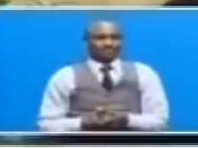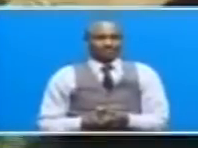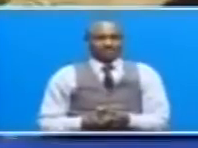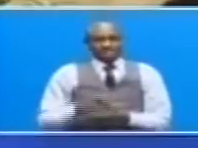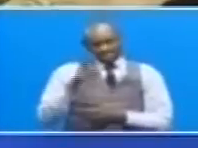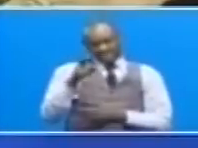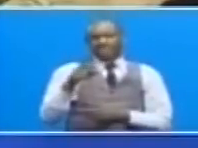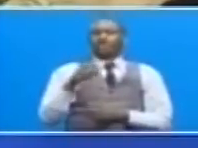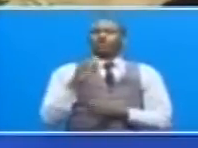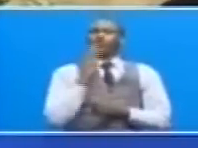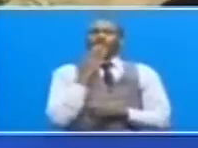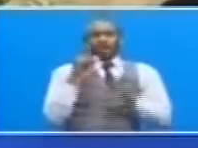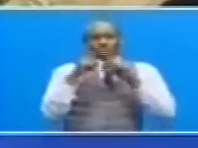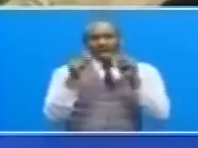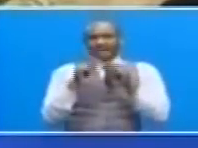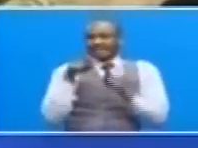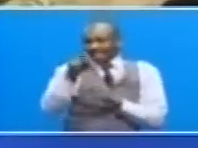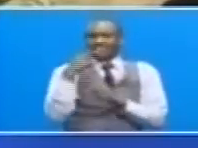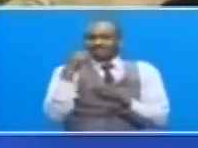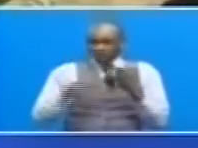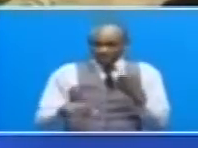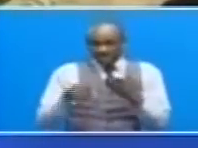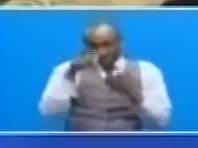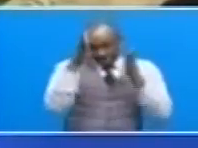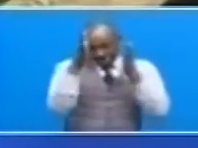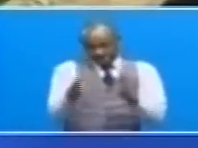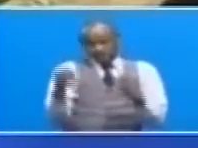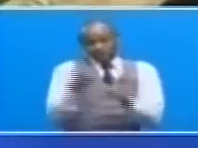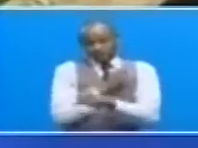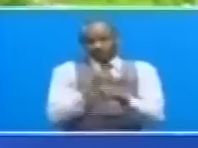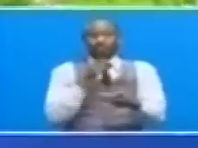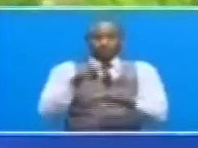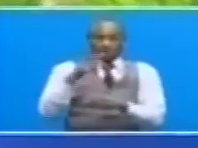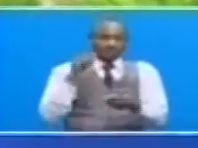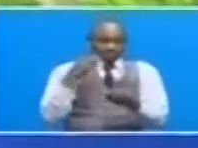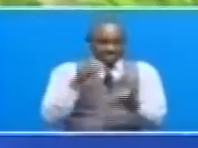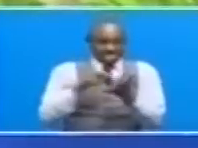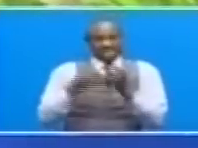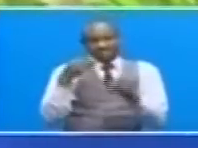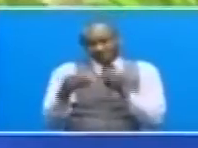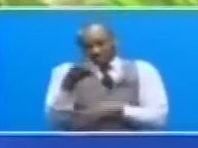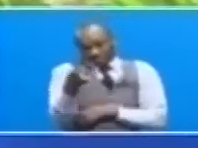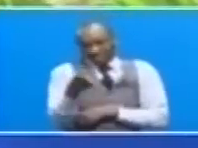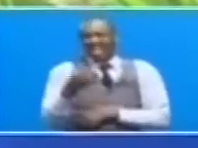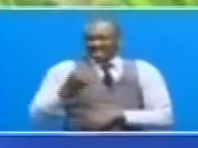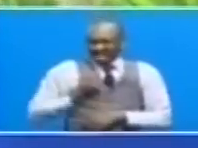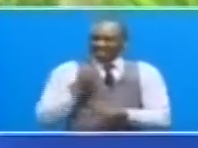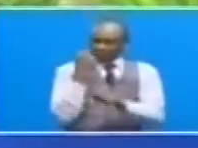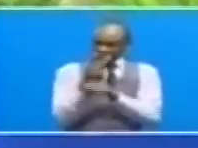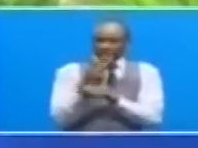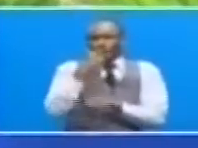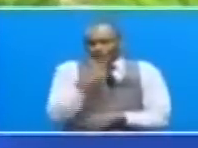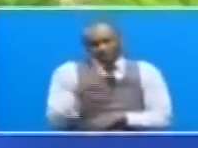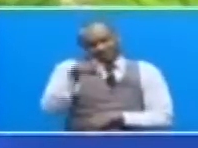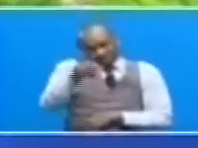Omolema is a Luya word that loosely translates to the one who cannot walk. And such is the fate of this 12-year-old girl who lives in this humble